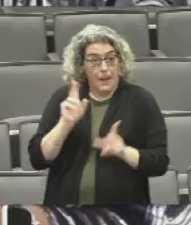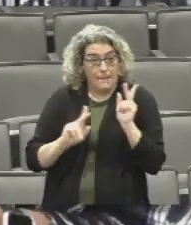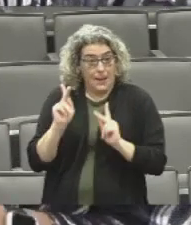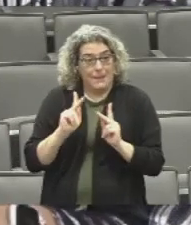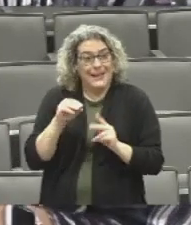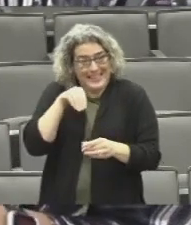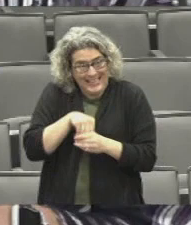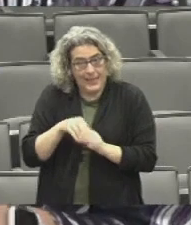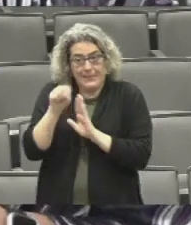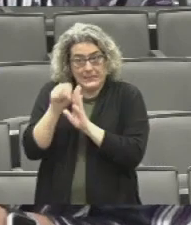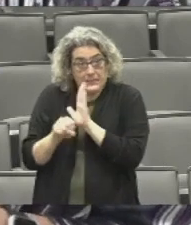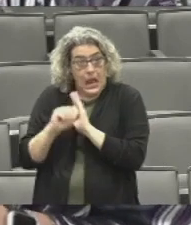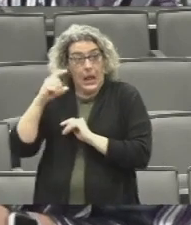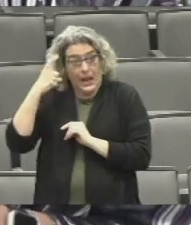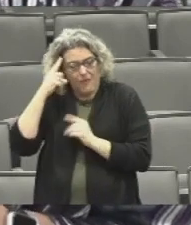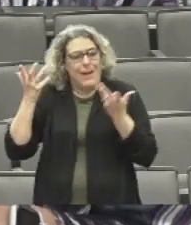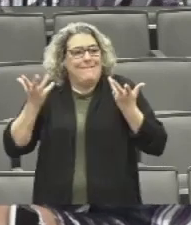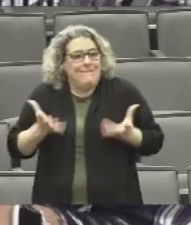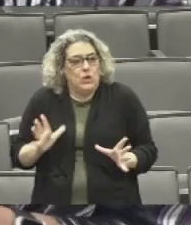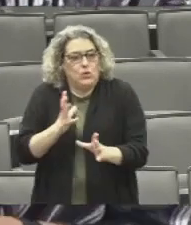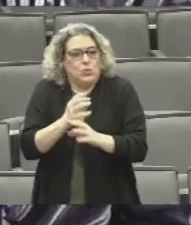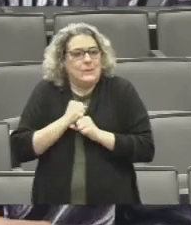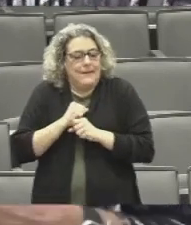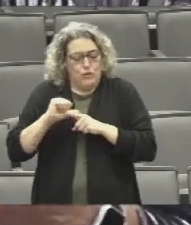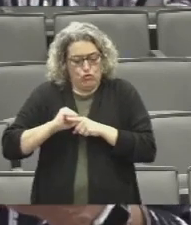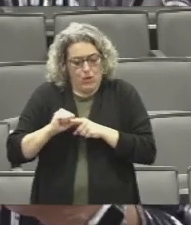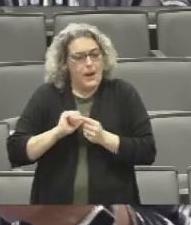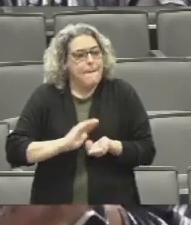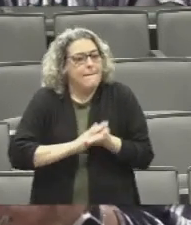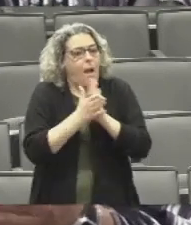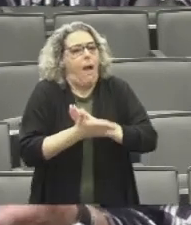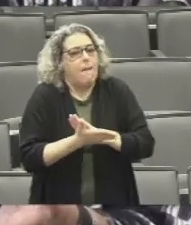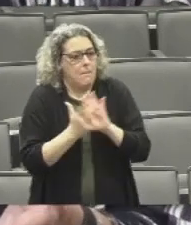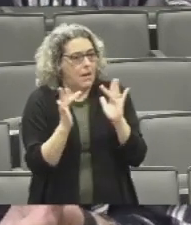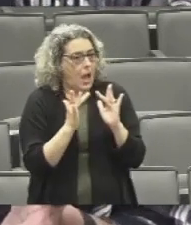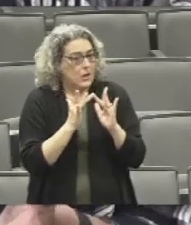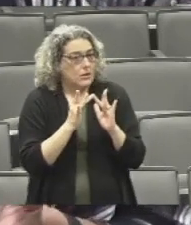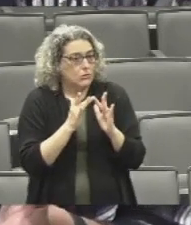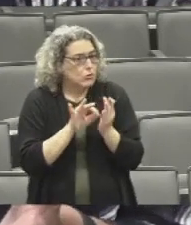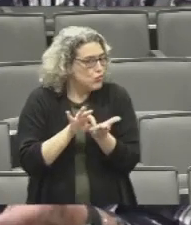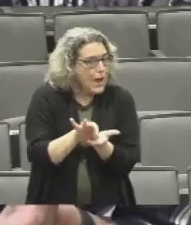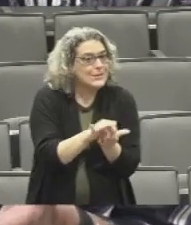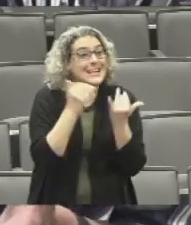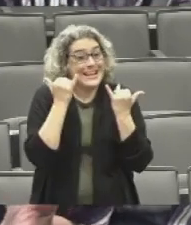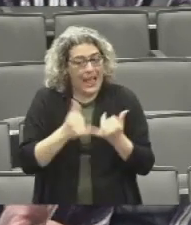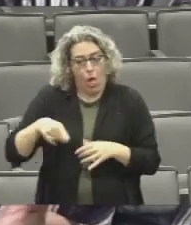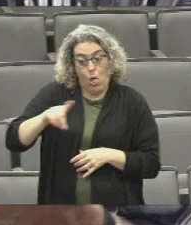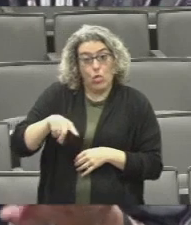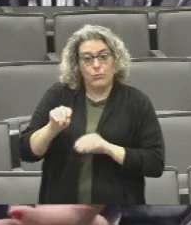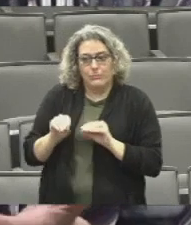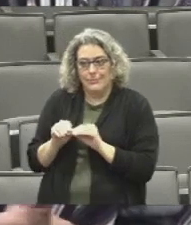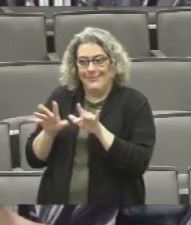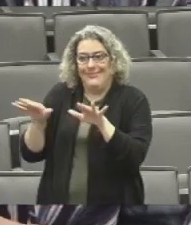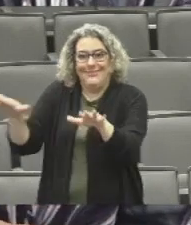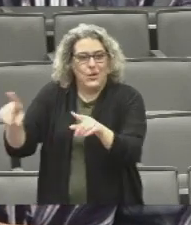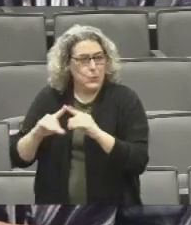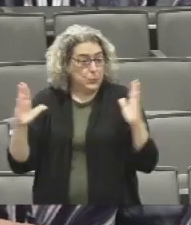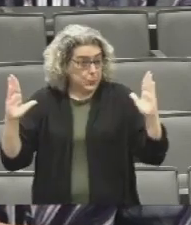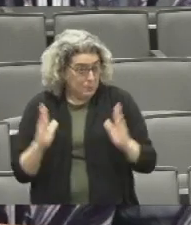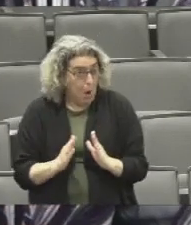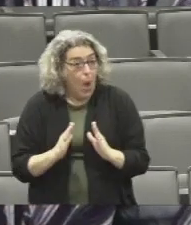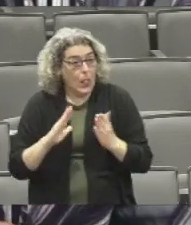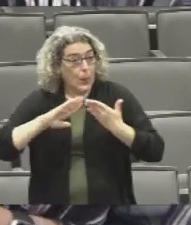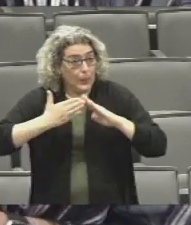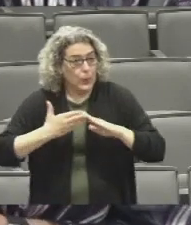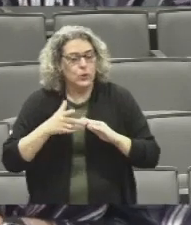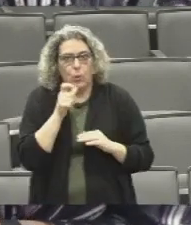state government who are now trained to be contact tracers, and those are being lent out to small communities who are overwhelmed at